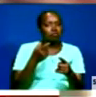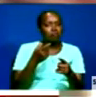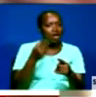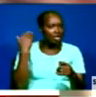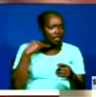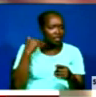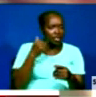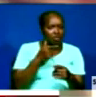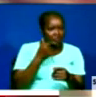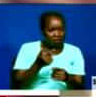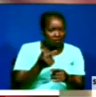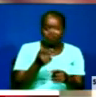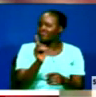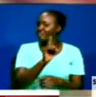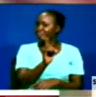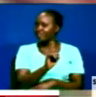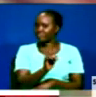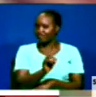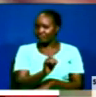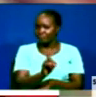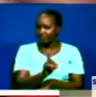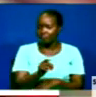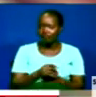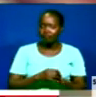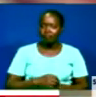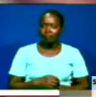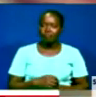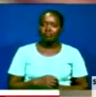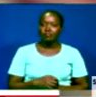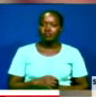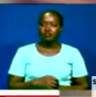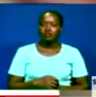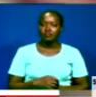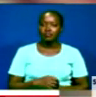was initially perceived. Seraphine Robi for Prime Edition.